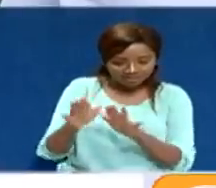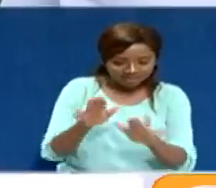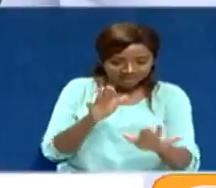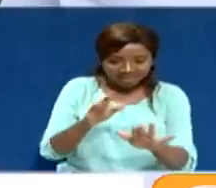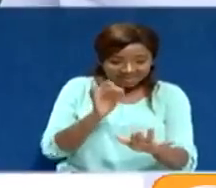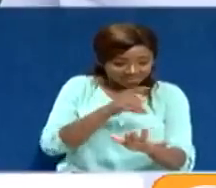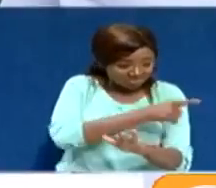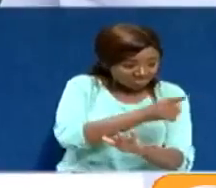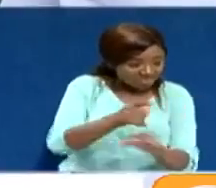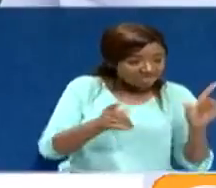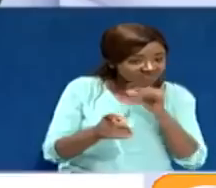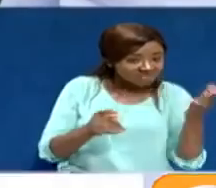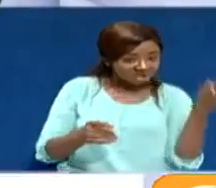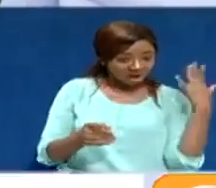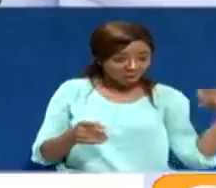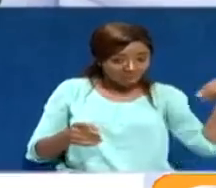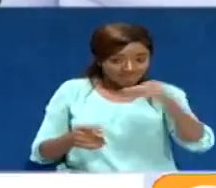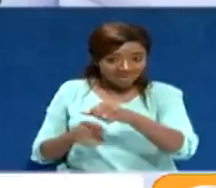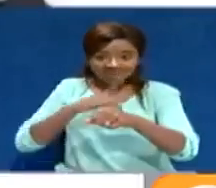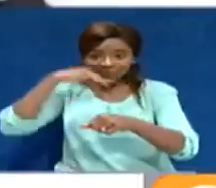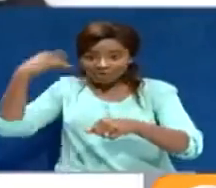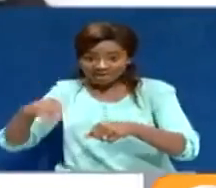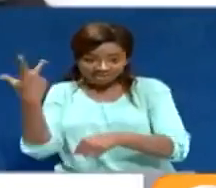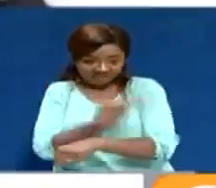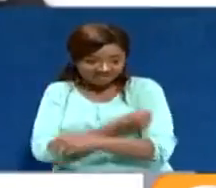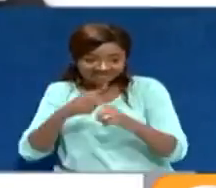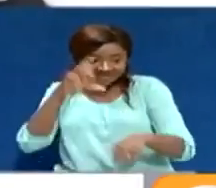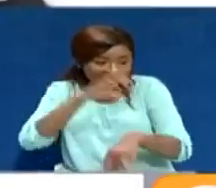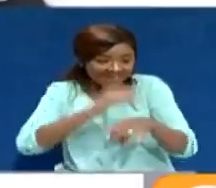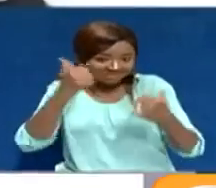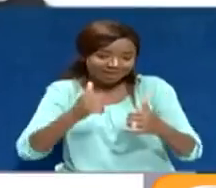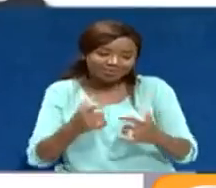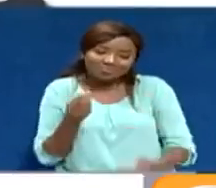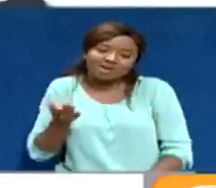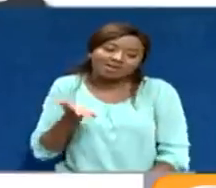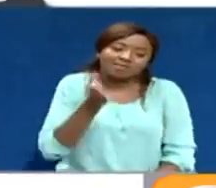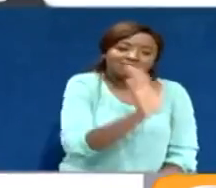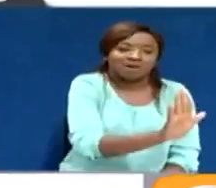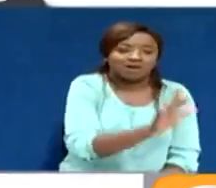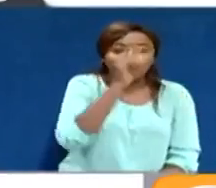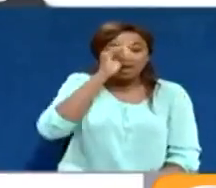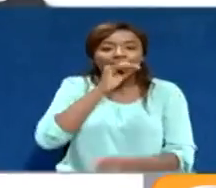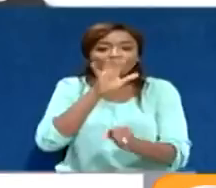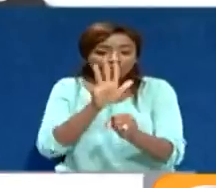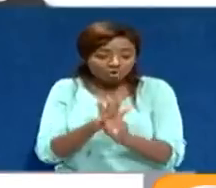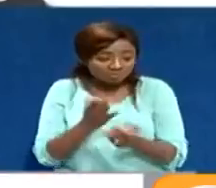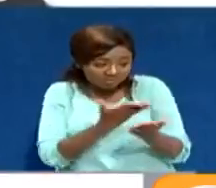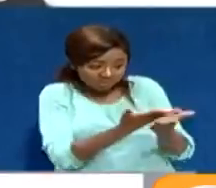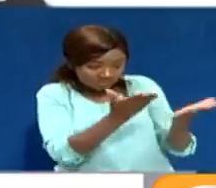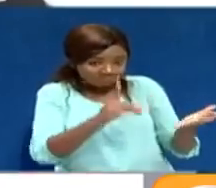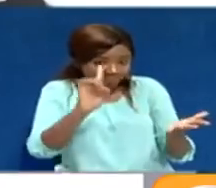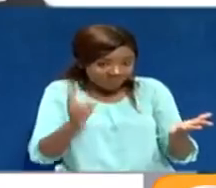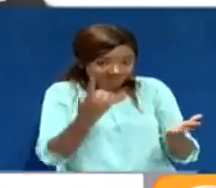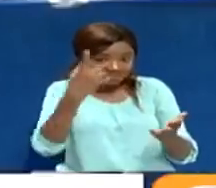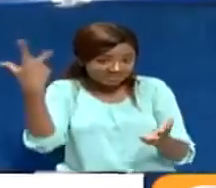now suspended Russian vaccine Sputnik 5 but did not receive the jab. The government is assuring those who got